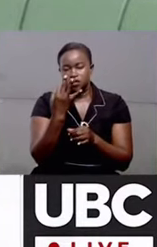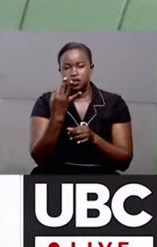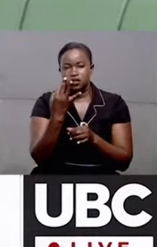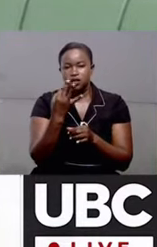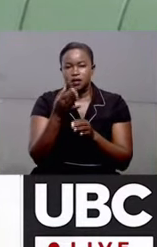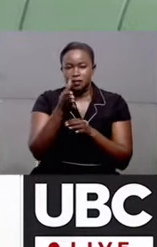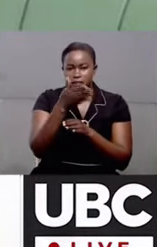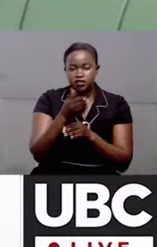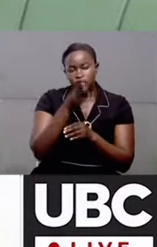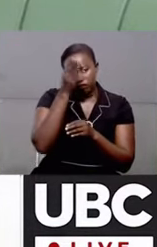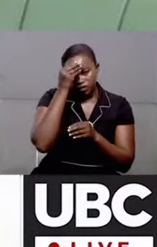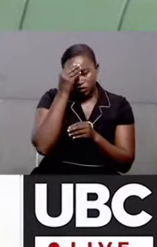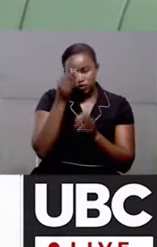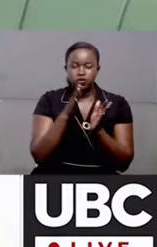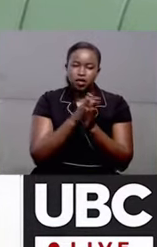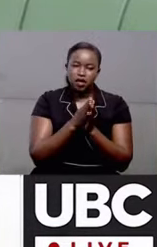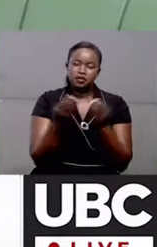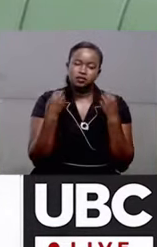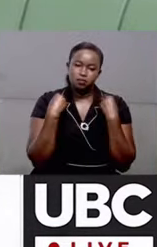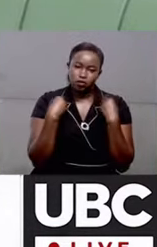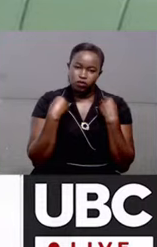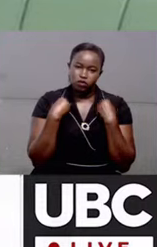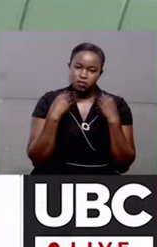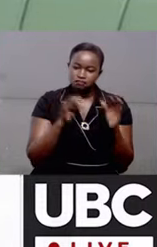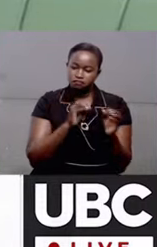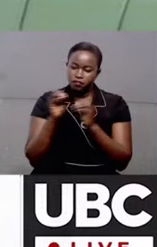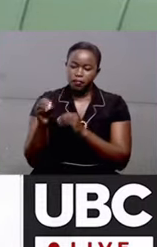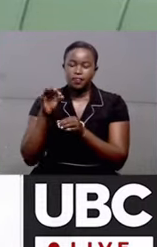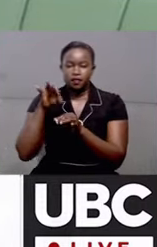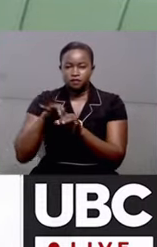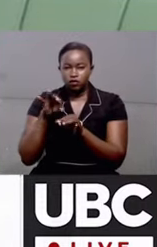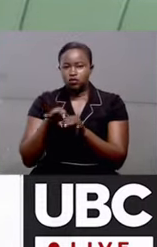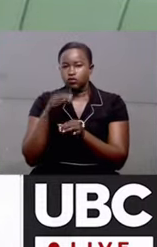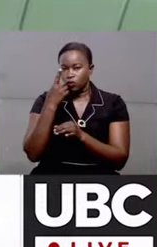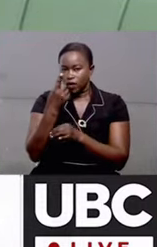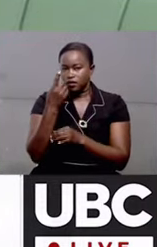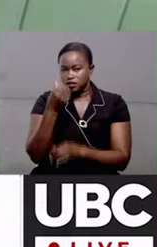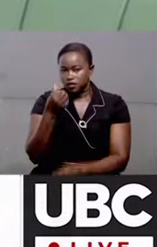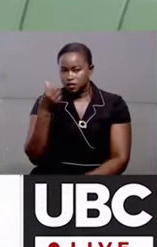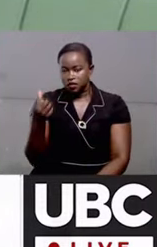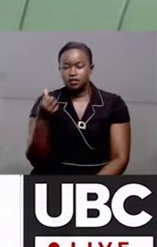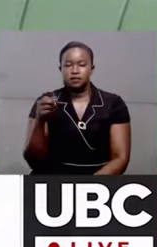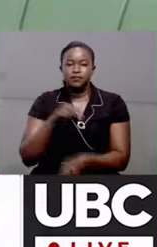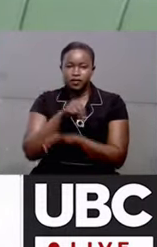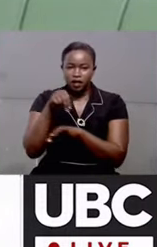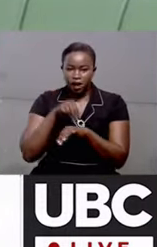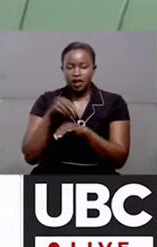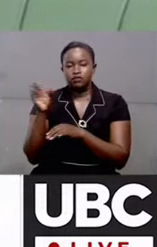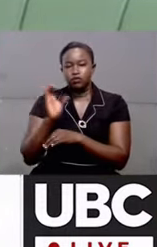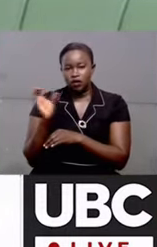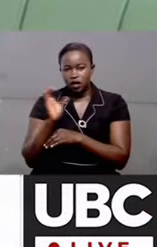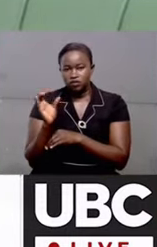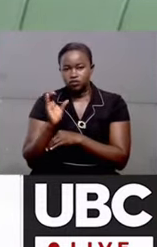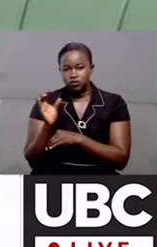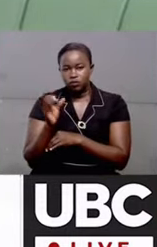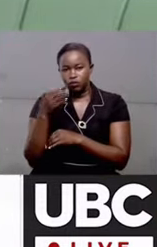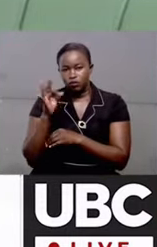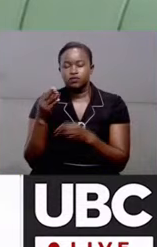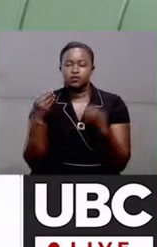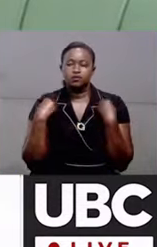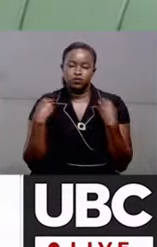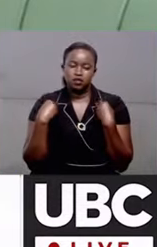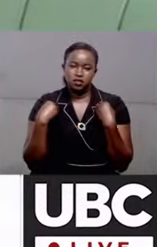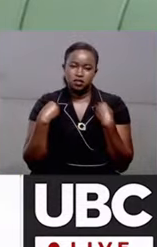013 Minister of Education and Sports to vote 166 National Council of